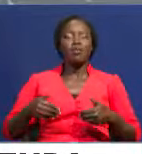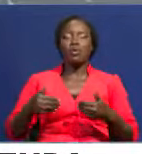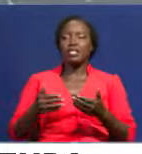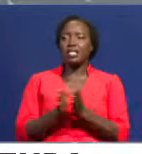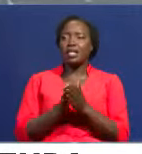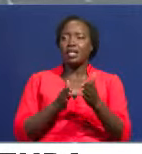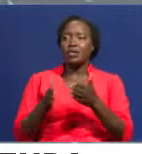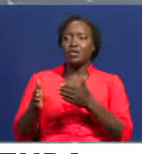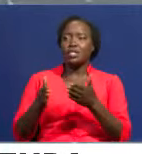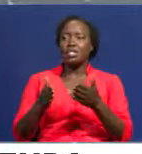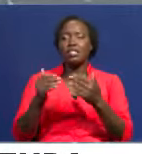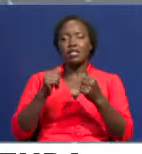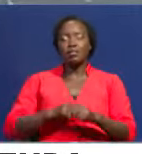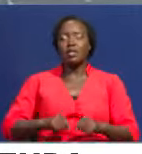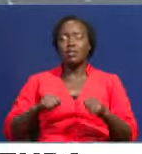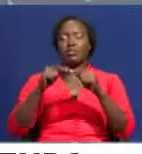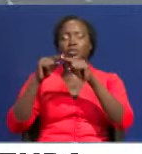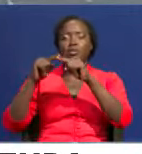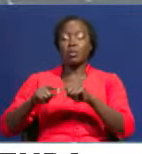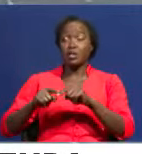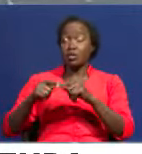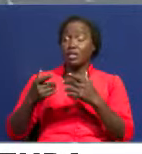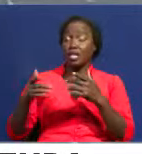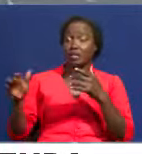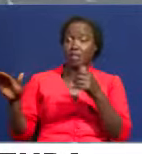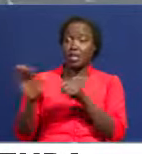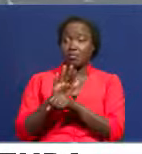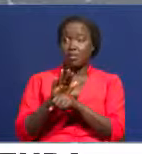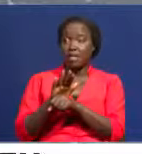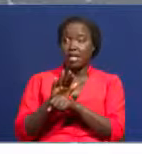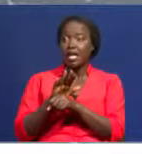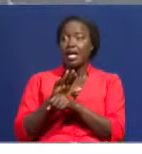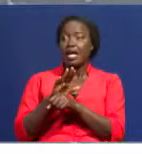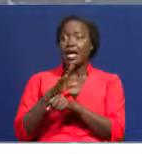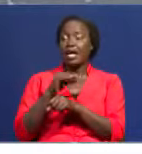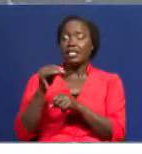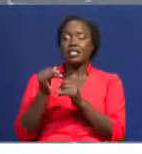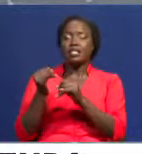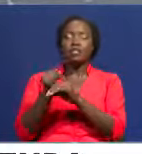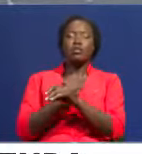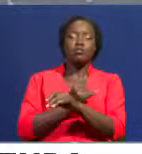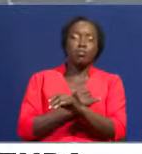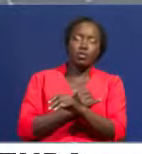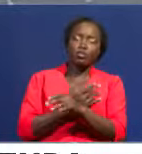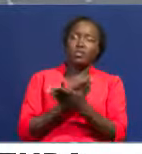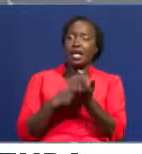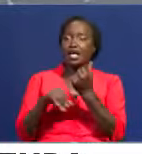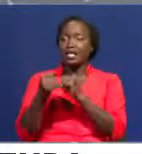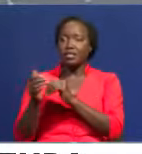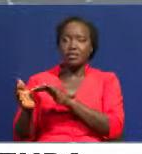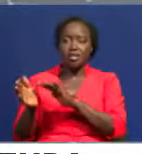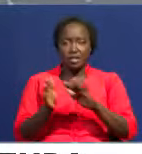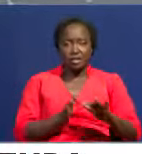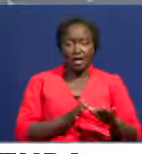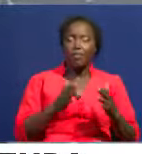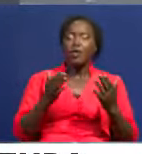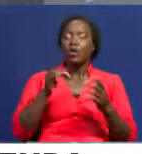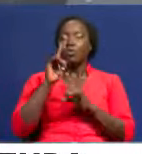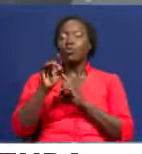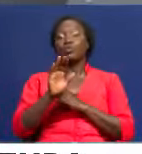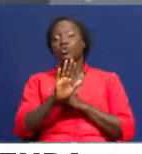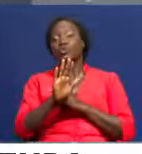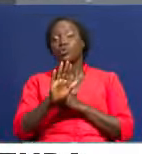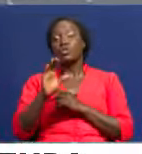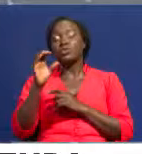the streets can be able to leverage on that maximally and improve their activities. Coming back to your question